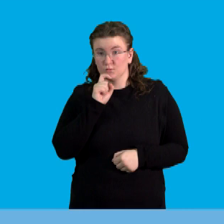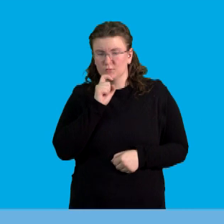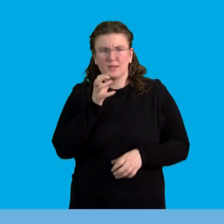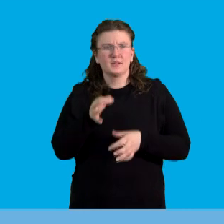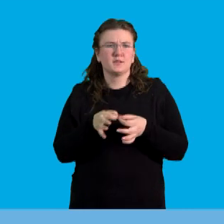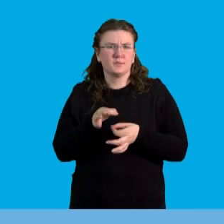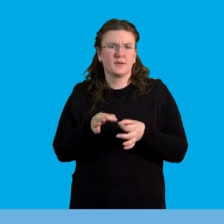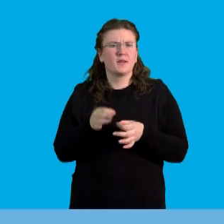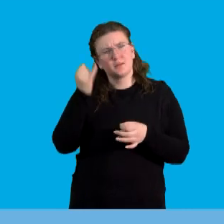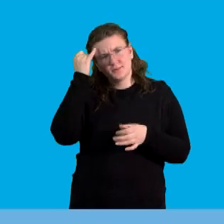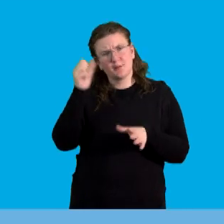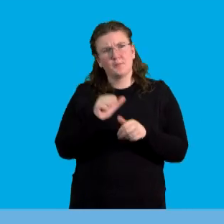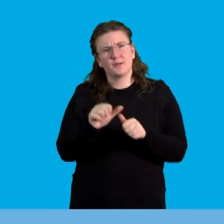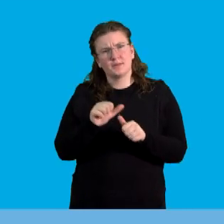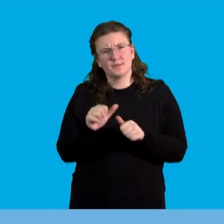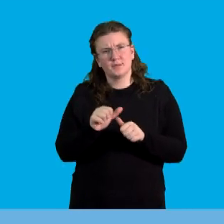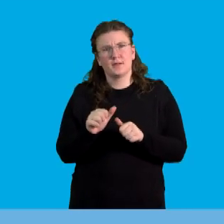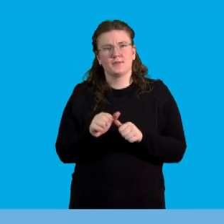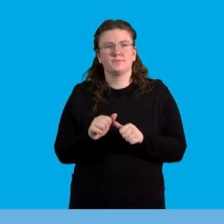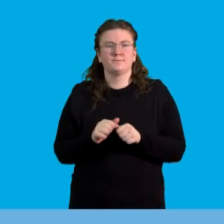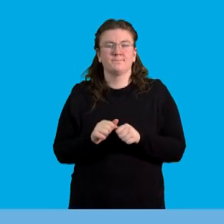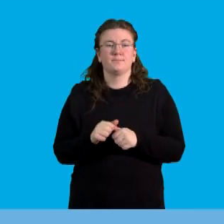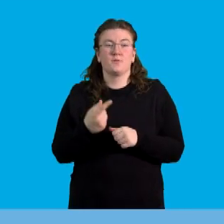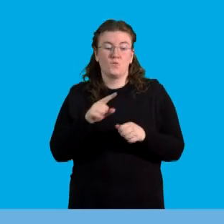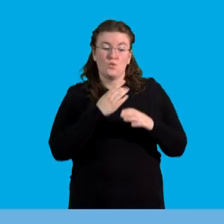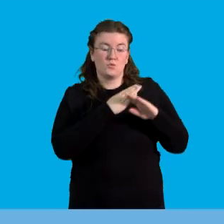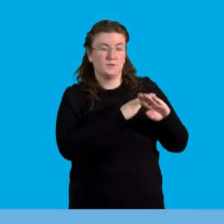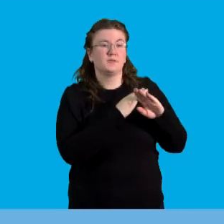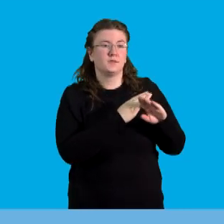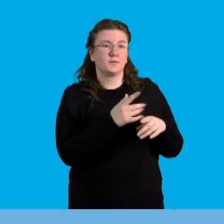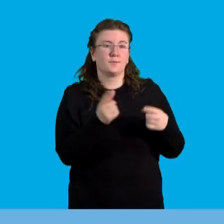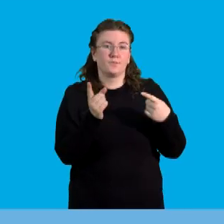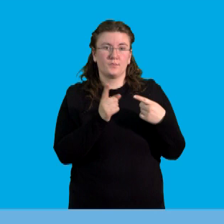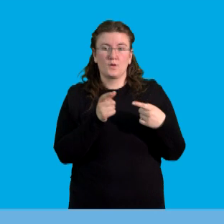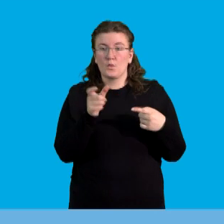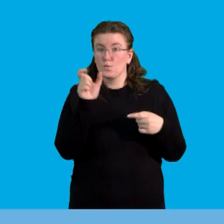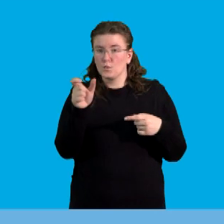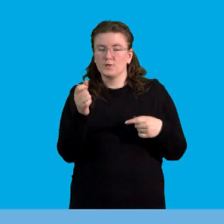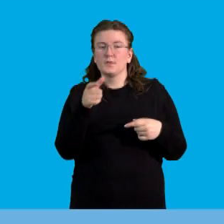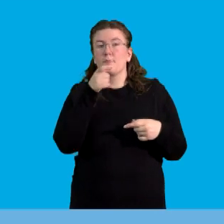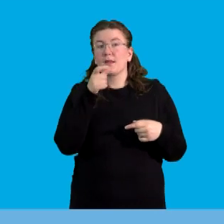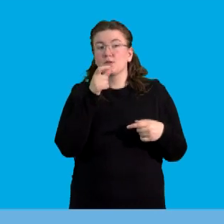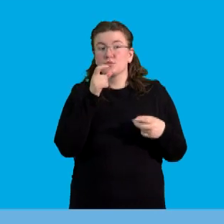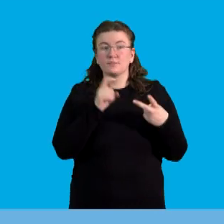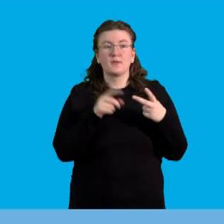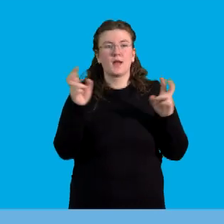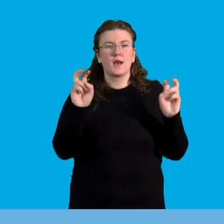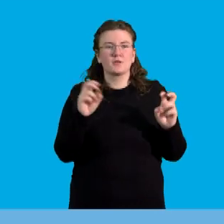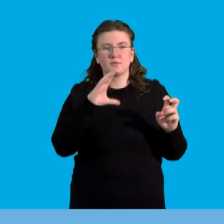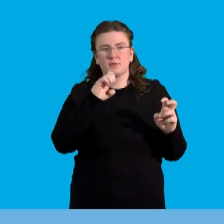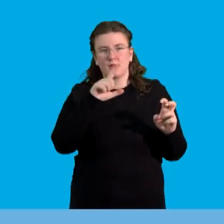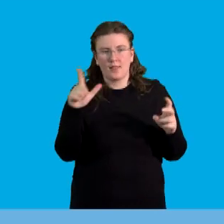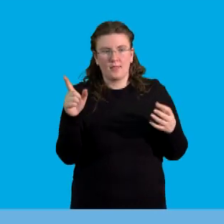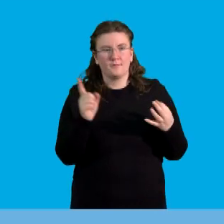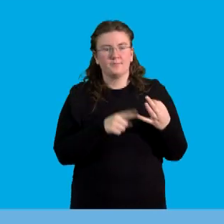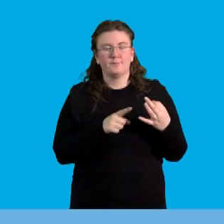better explain the main idea being the uses of resistors or being the resistors in general. So we used words such as battery, electric